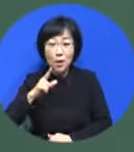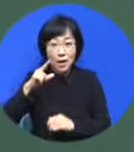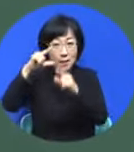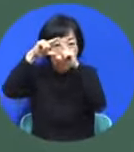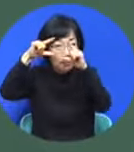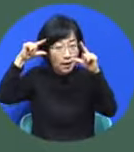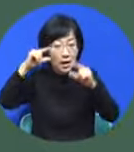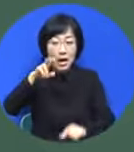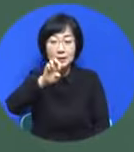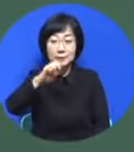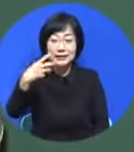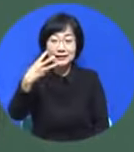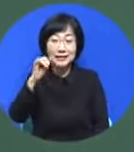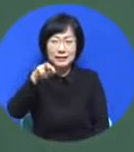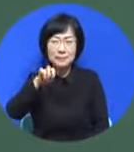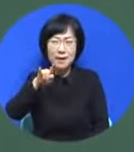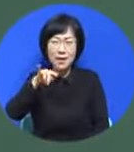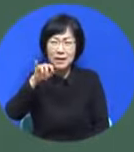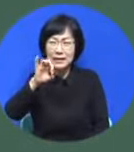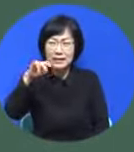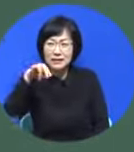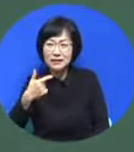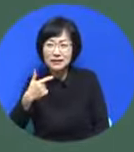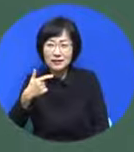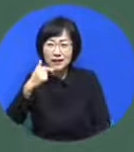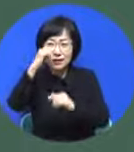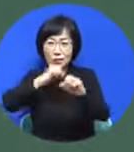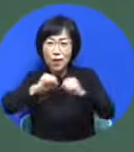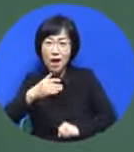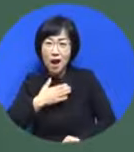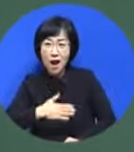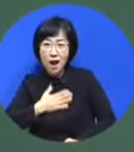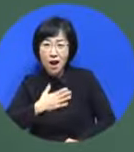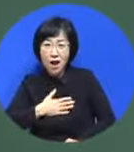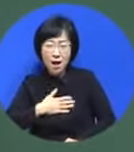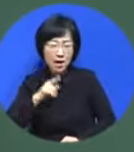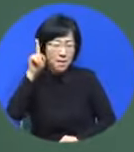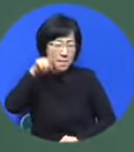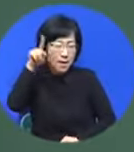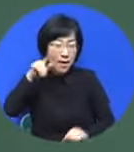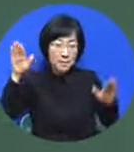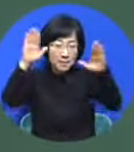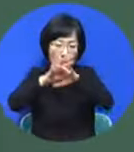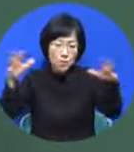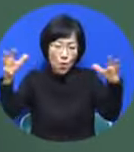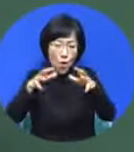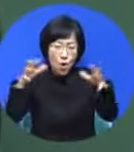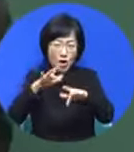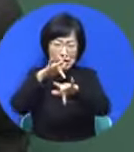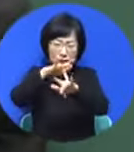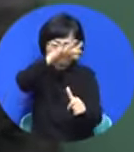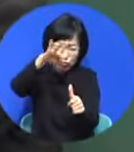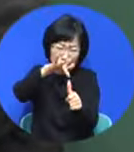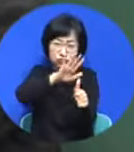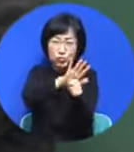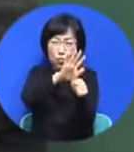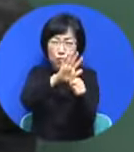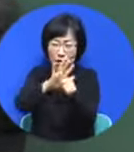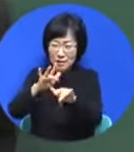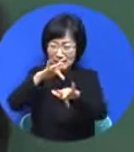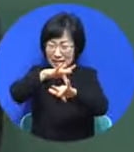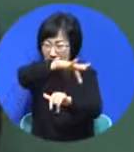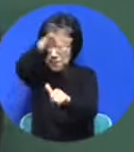United States of America, people of America, do you know what the New Agers, Freemasons are doing? In every single room that they gather together, they invite evil spirits to come